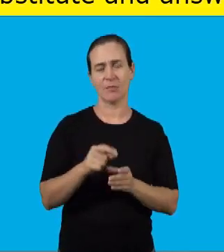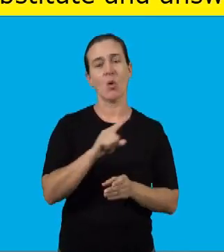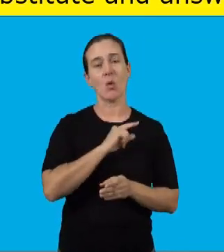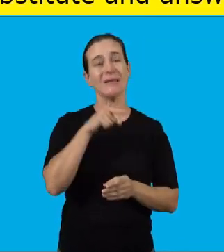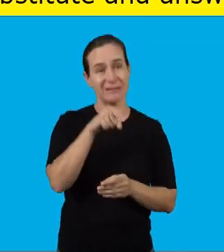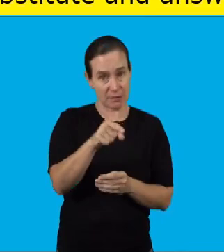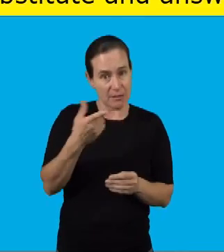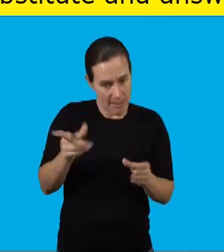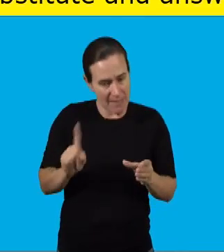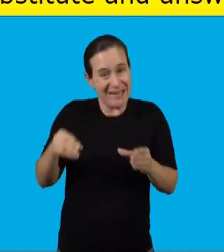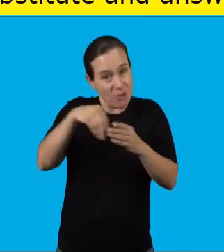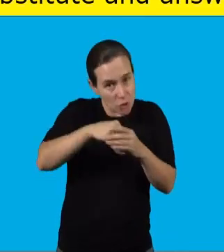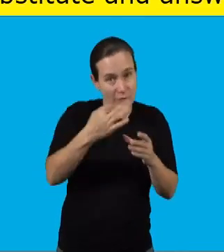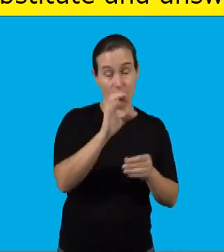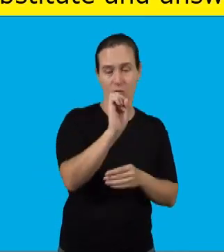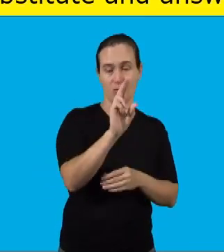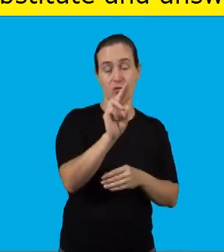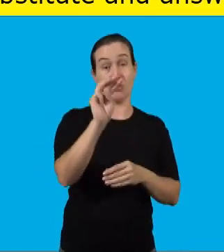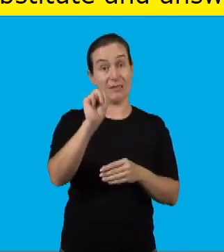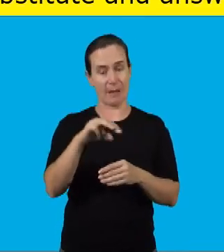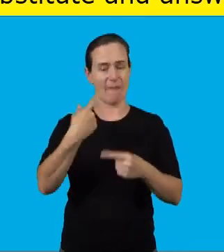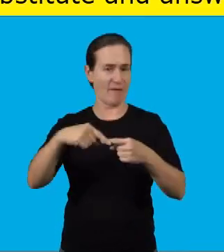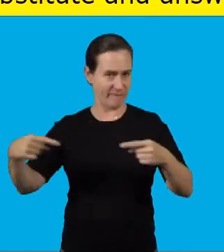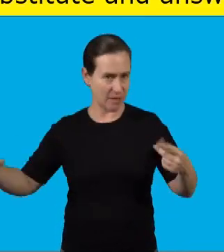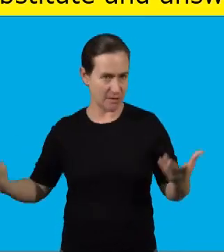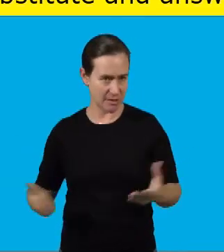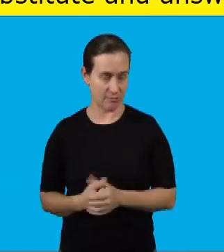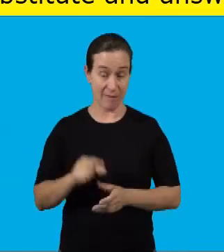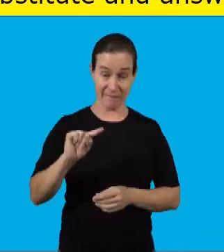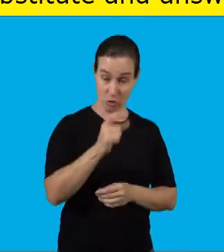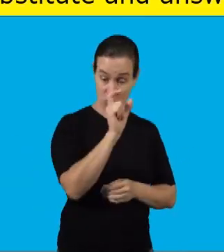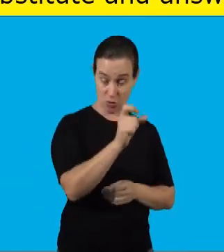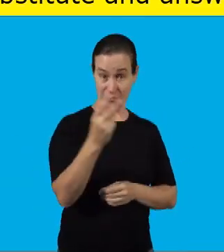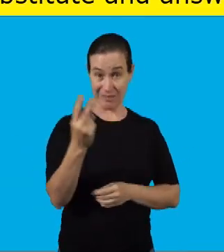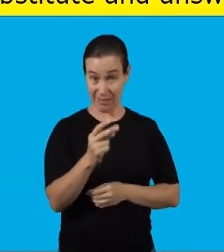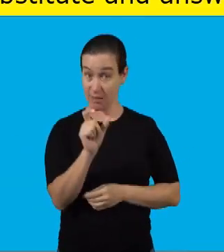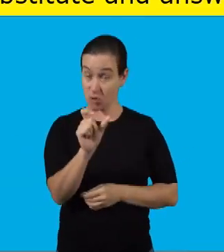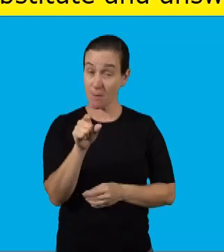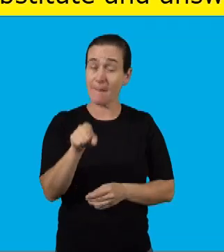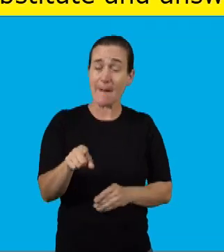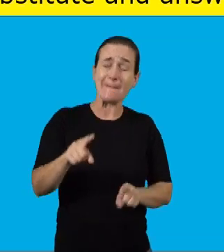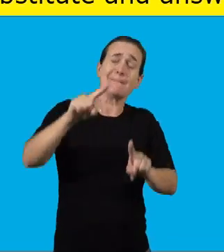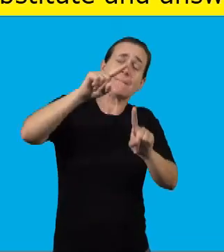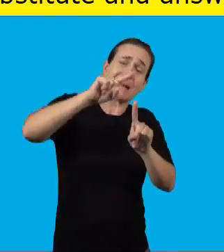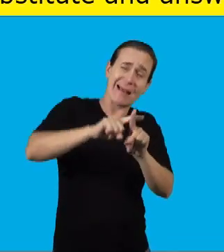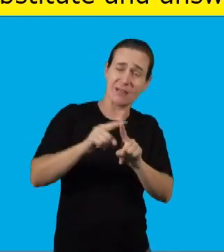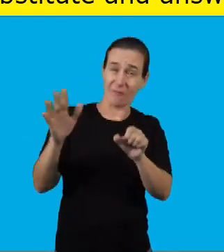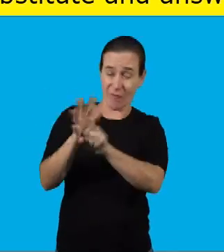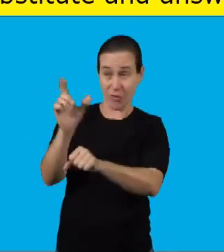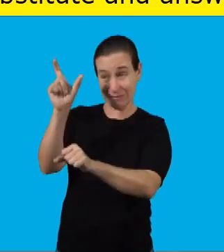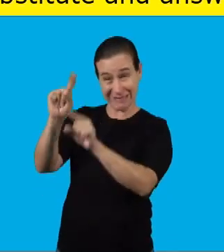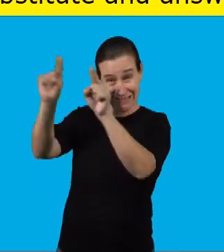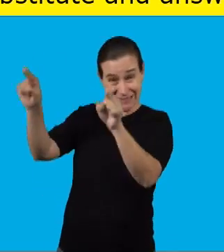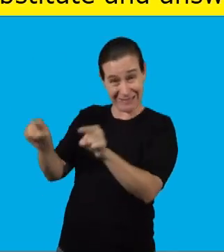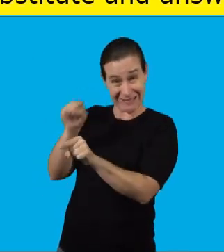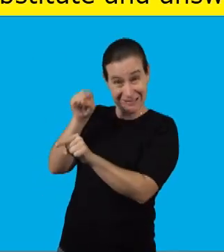the sum of infinity. So that T1, that first term, plus that second term, plus the whole sigma that we